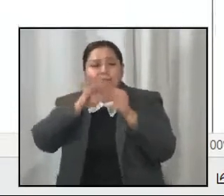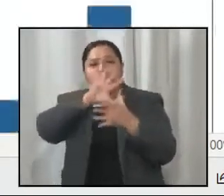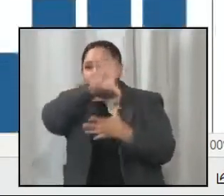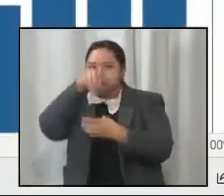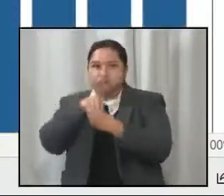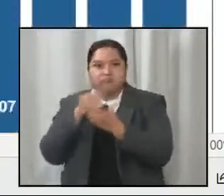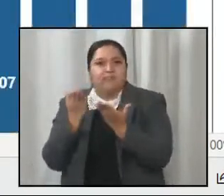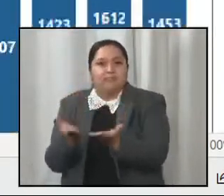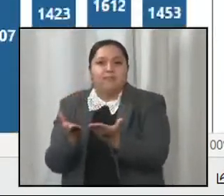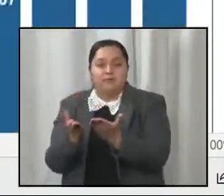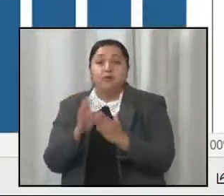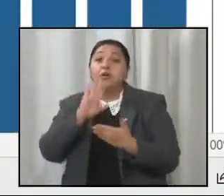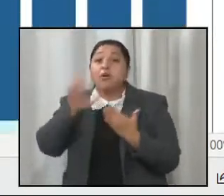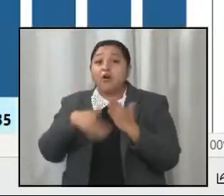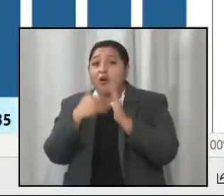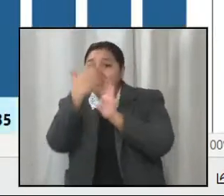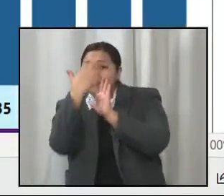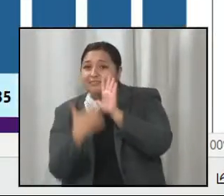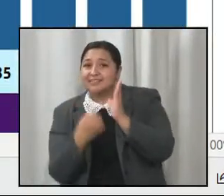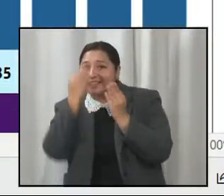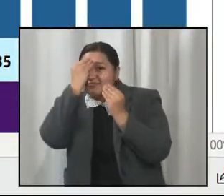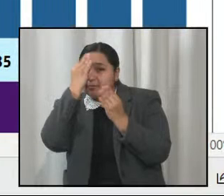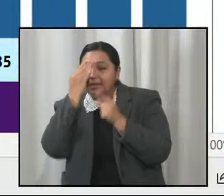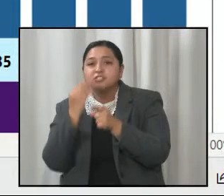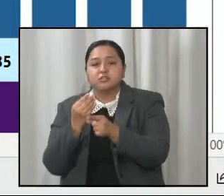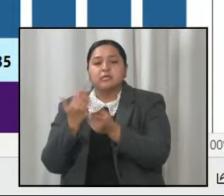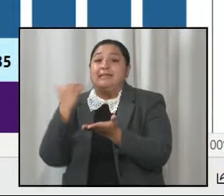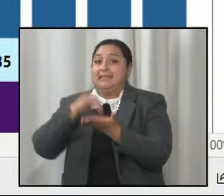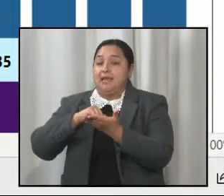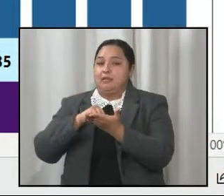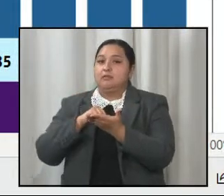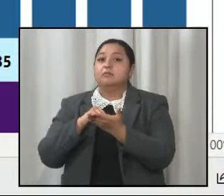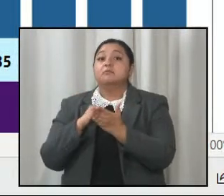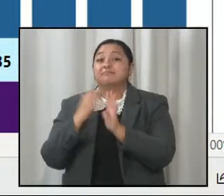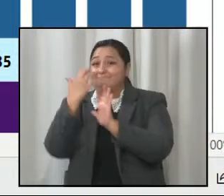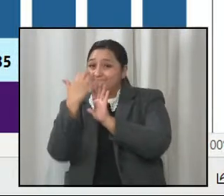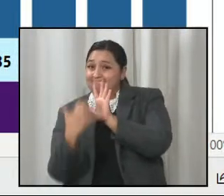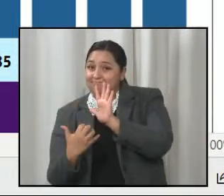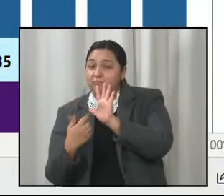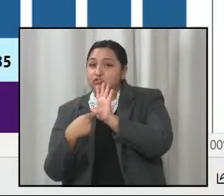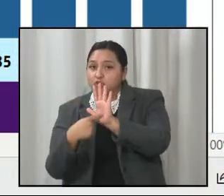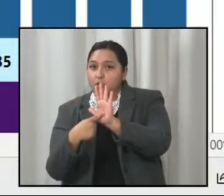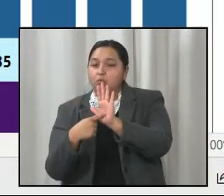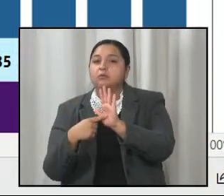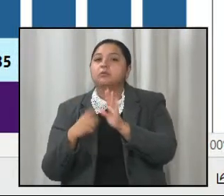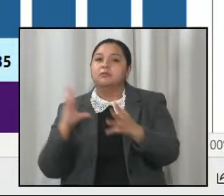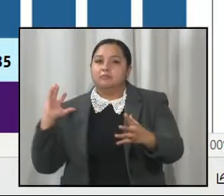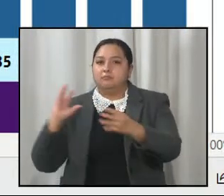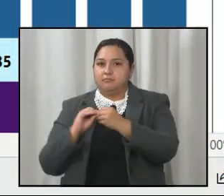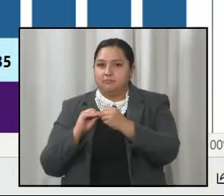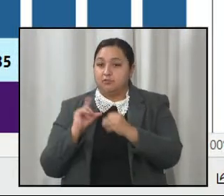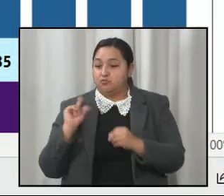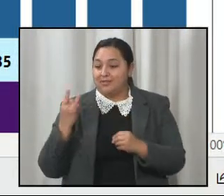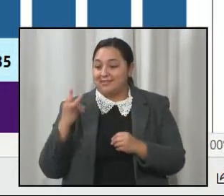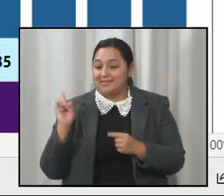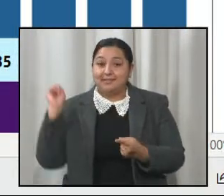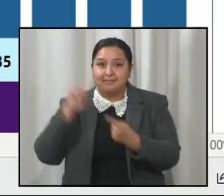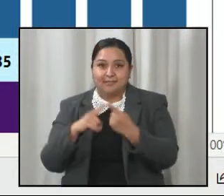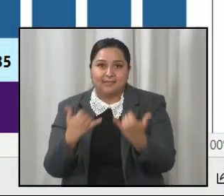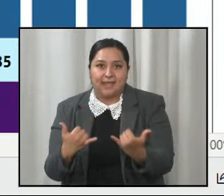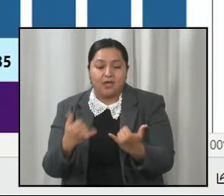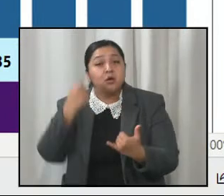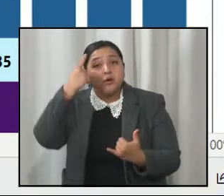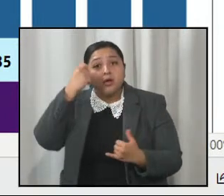data displayed represent information from 2018 to today, but we've provided a slider at the top so you can adjust